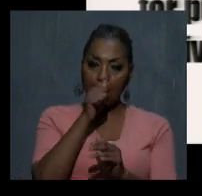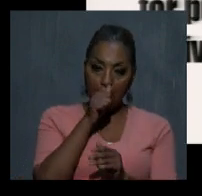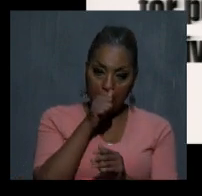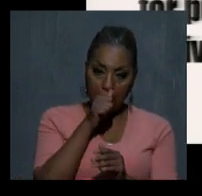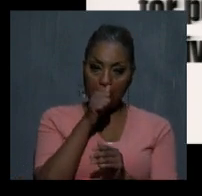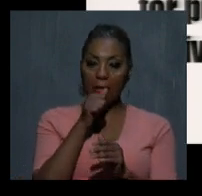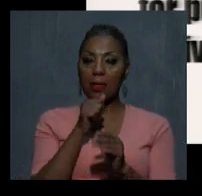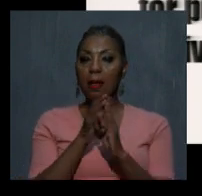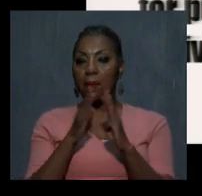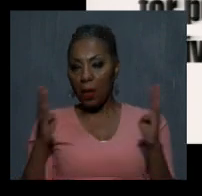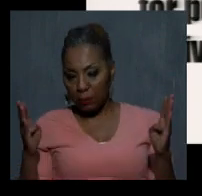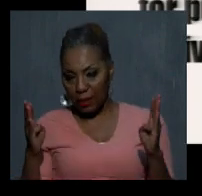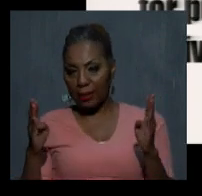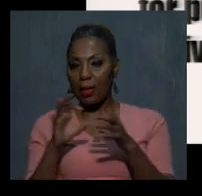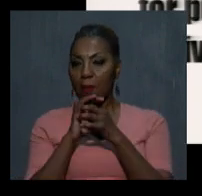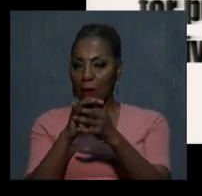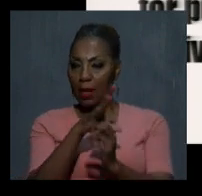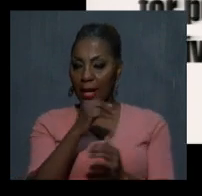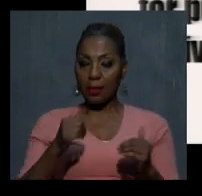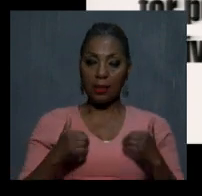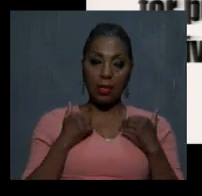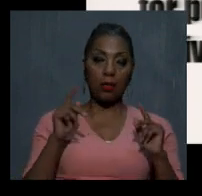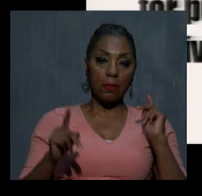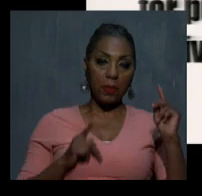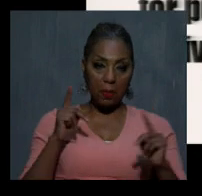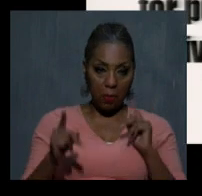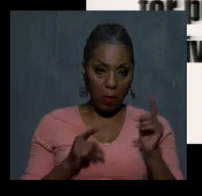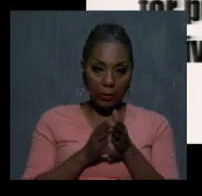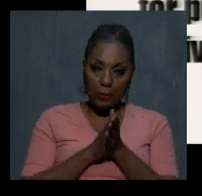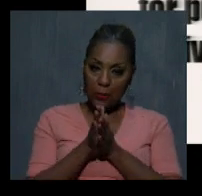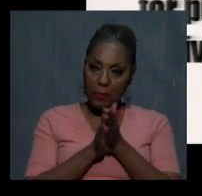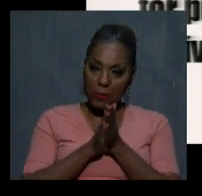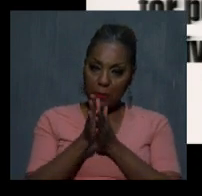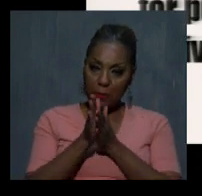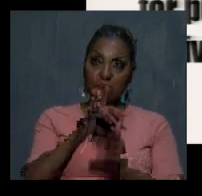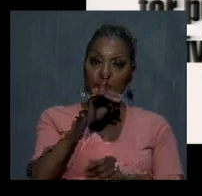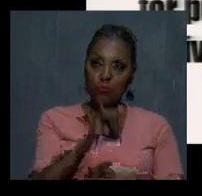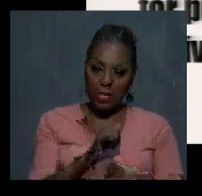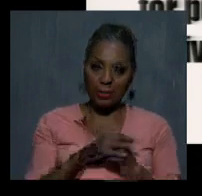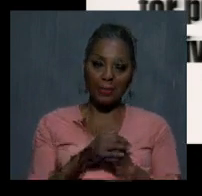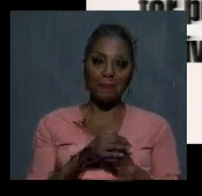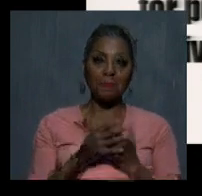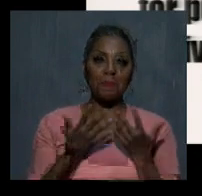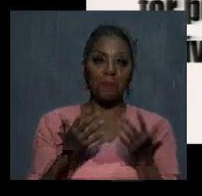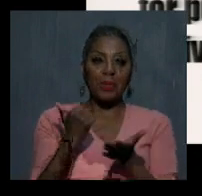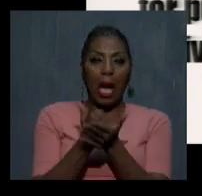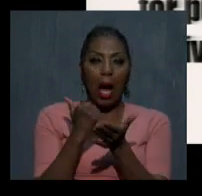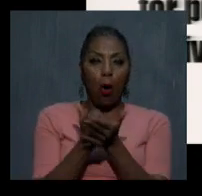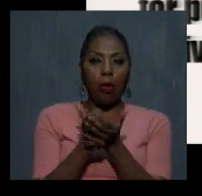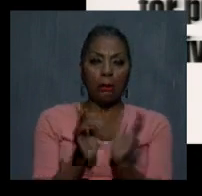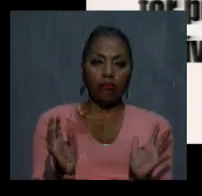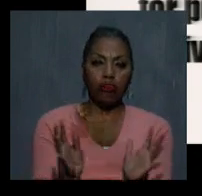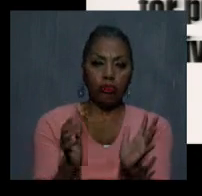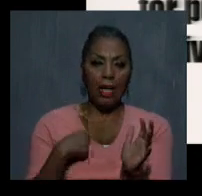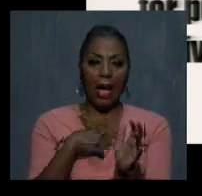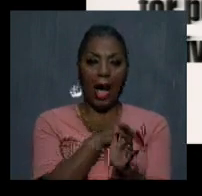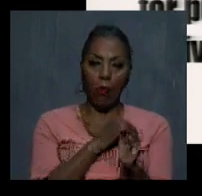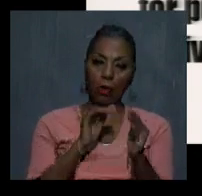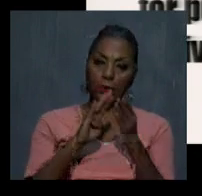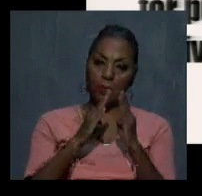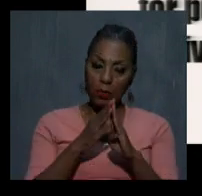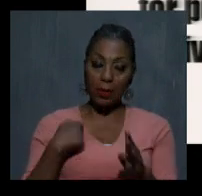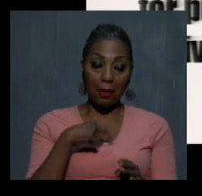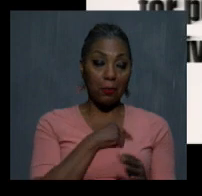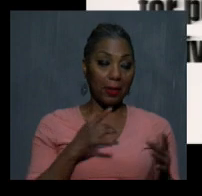private-public partnership. It also shows young people taking an initiative to really push our community forward.